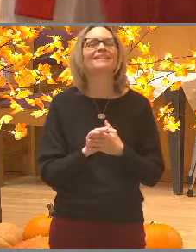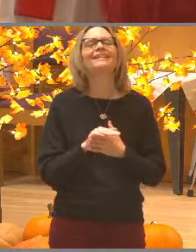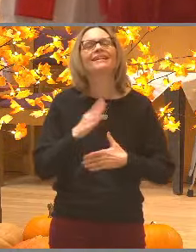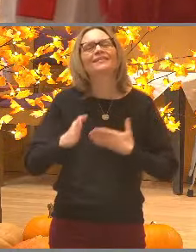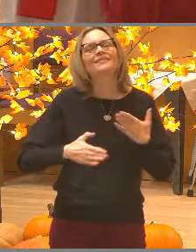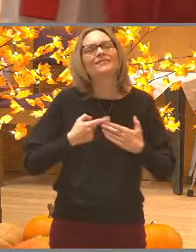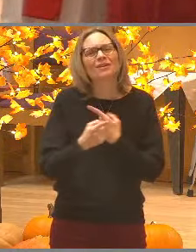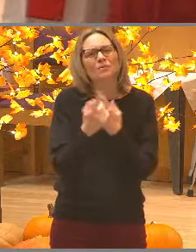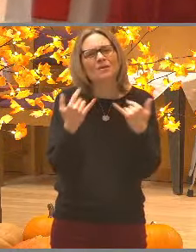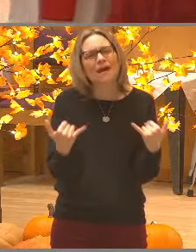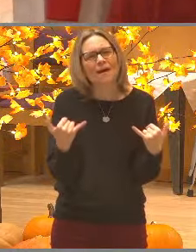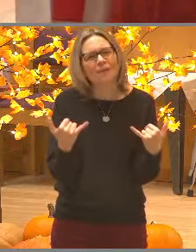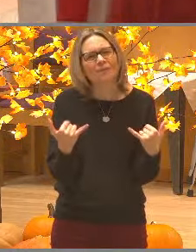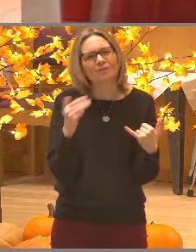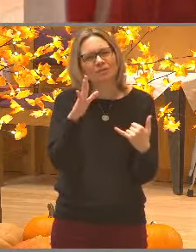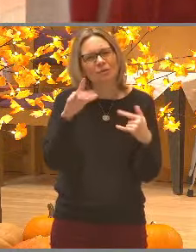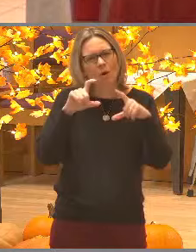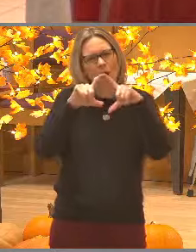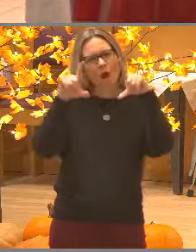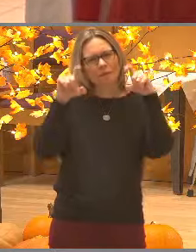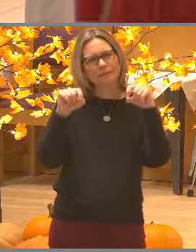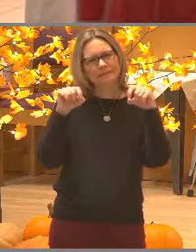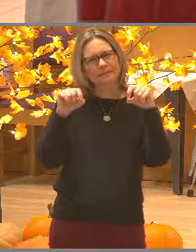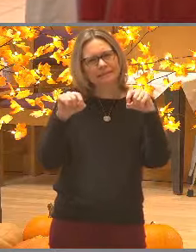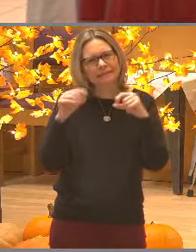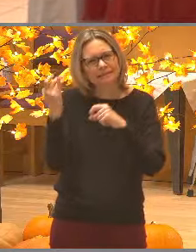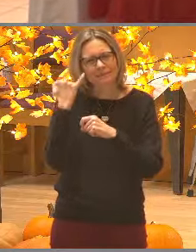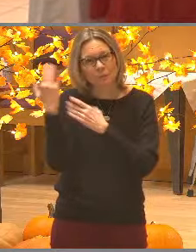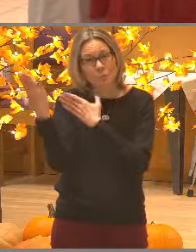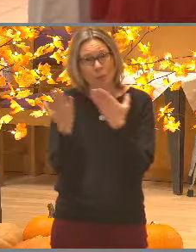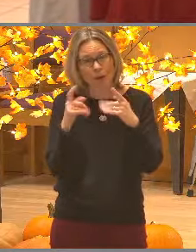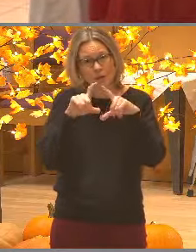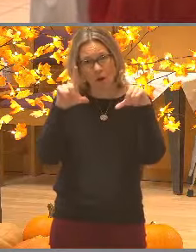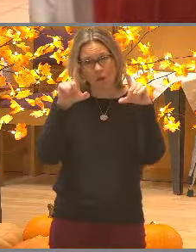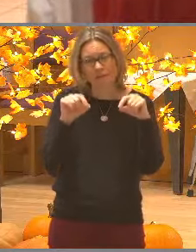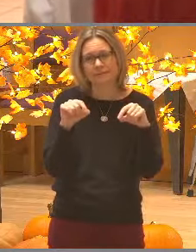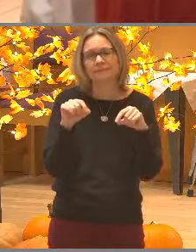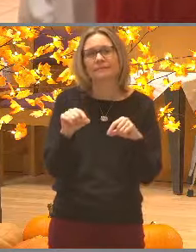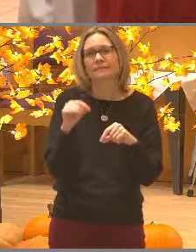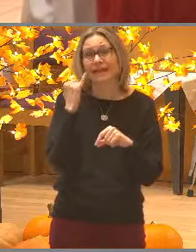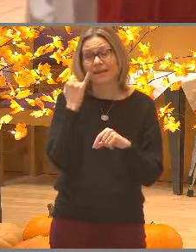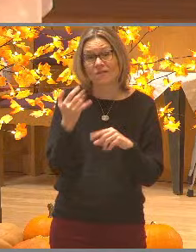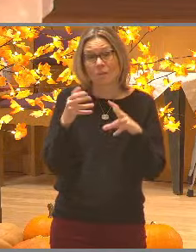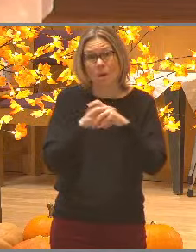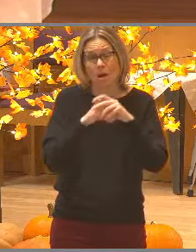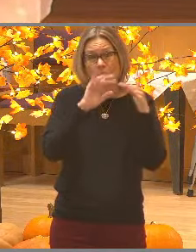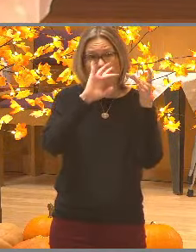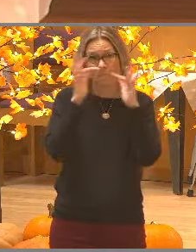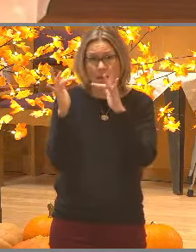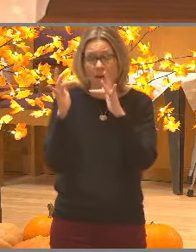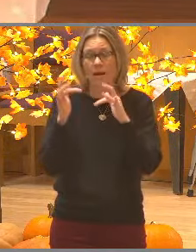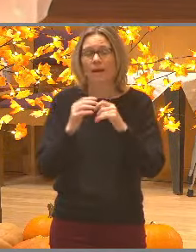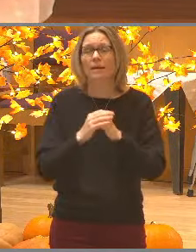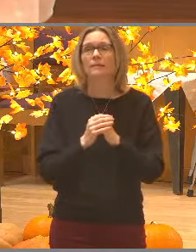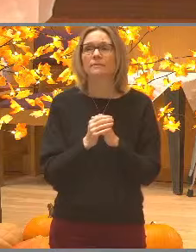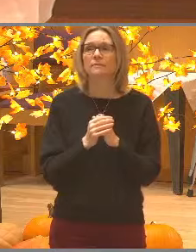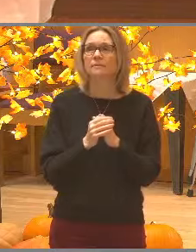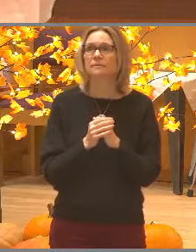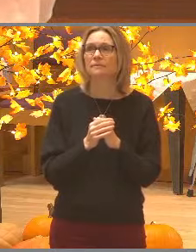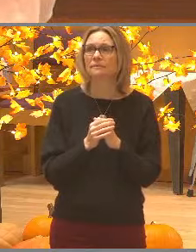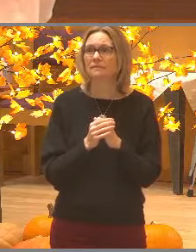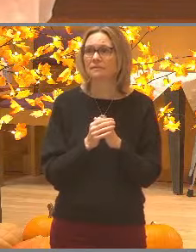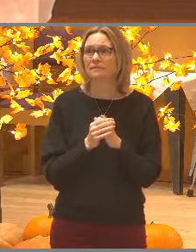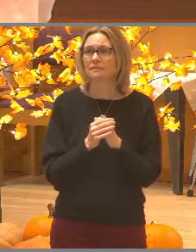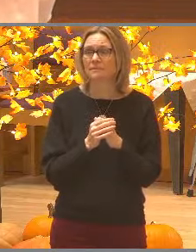you now to take your cards, if you brought your cards. If you are participating online, I invite you that maybe you can do